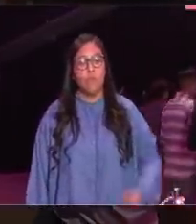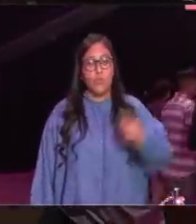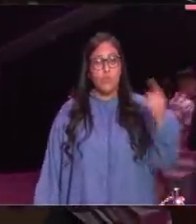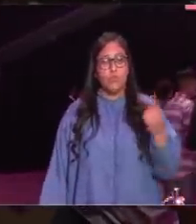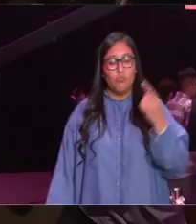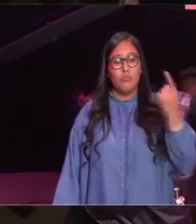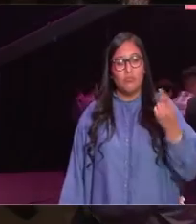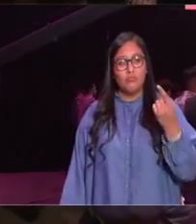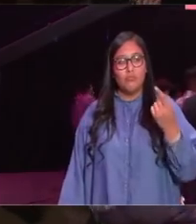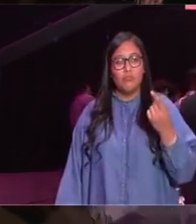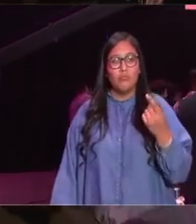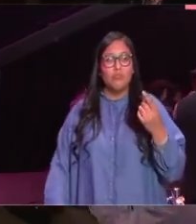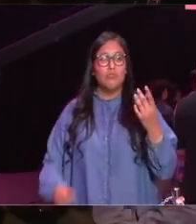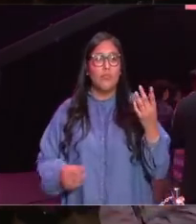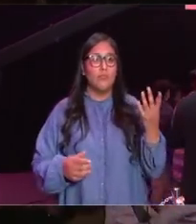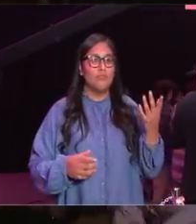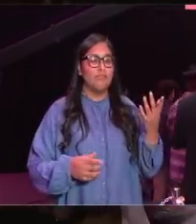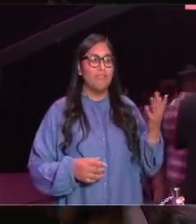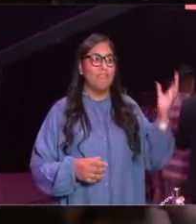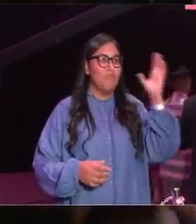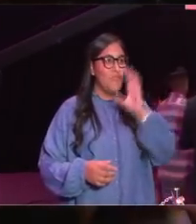arrepentido.